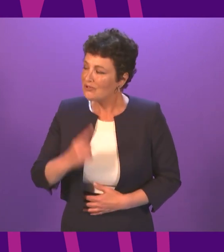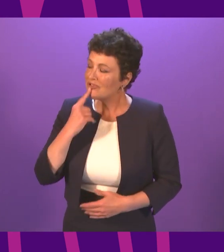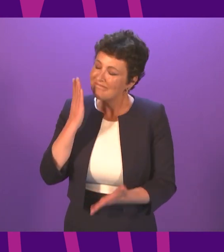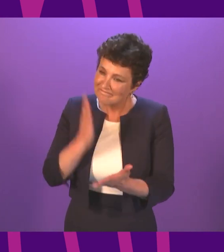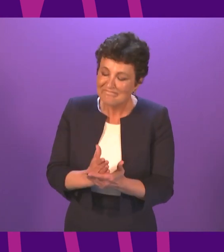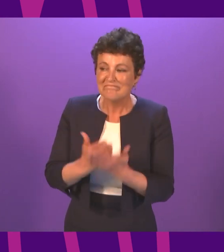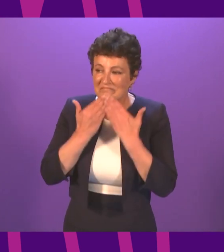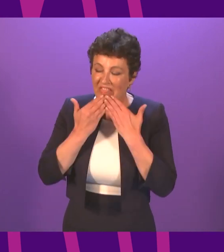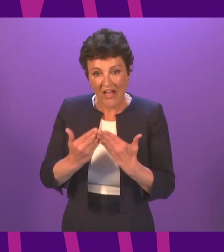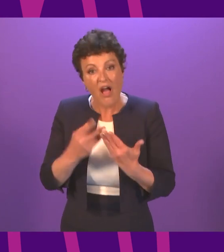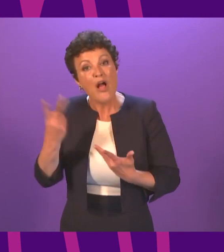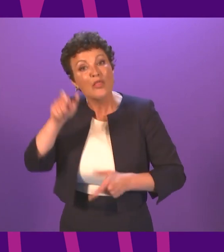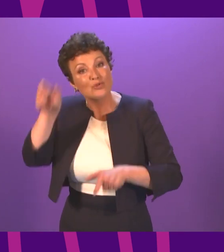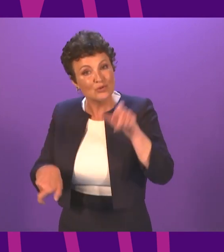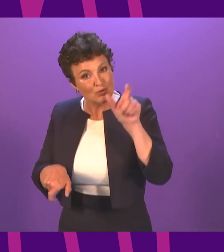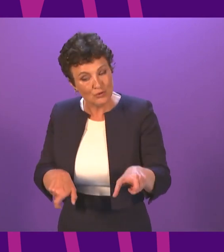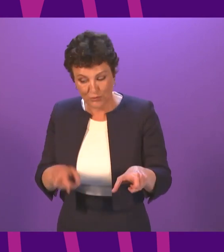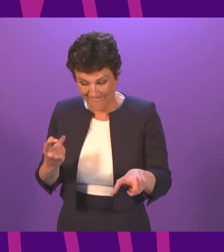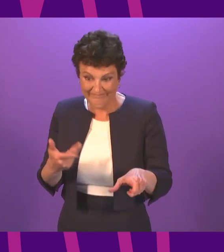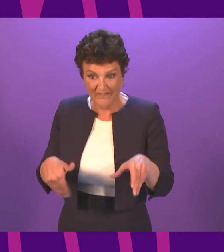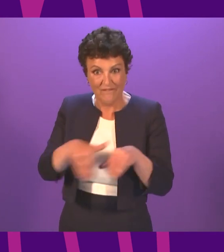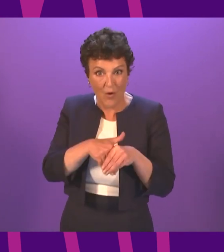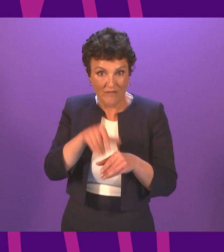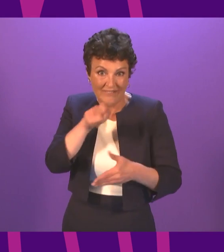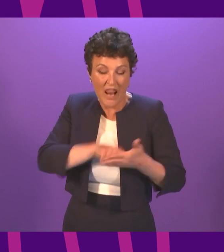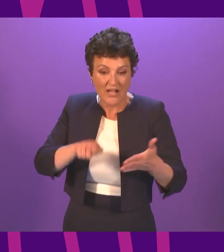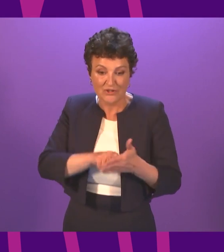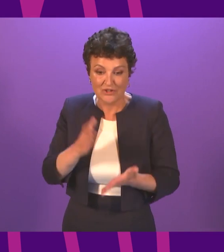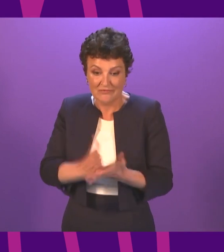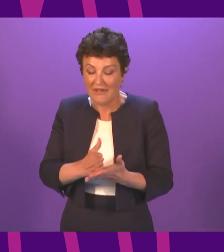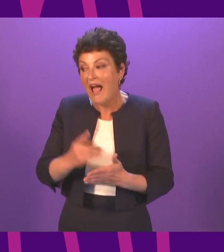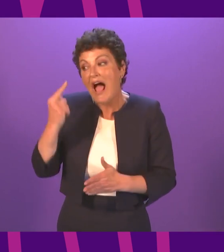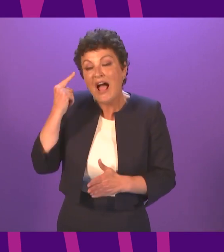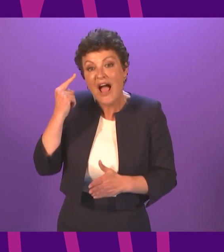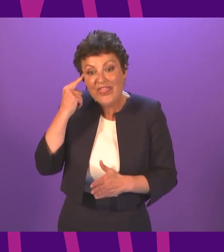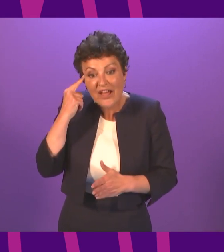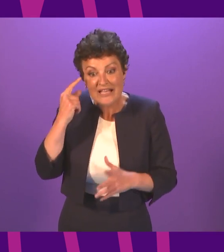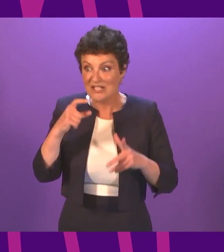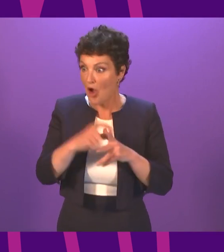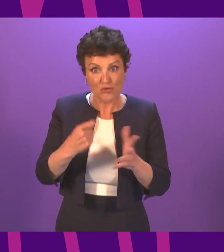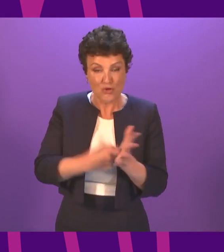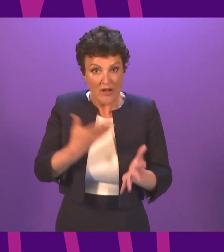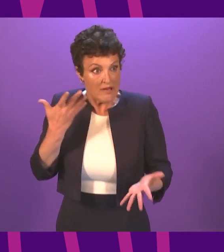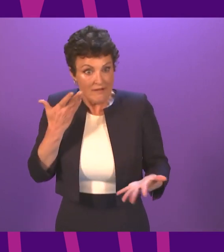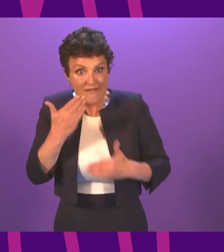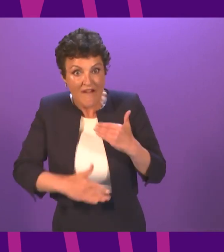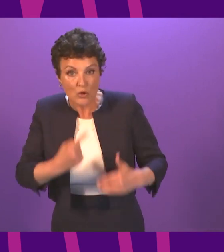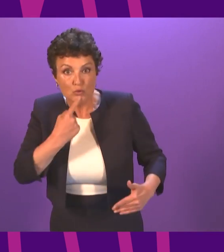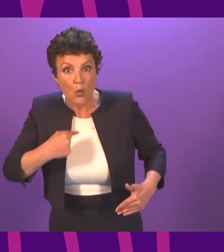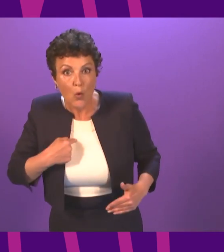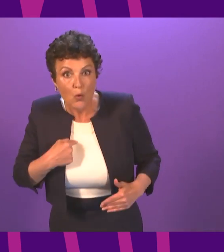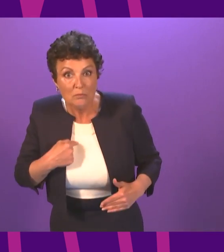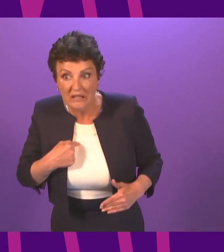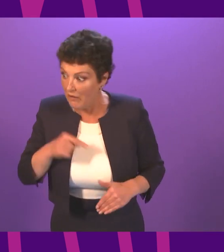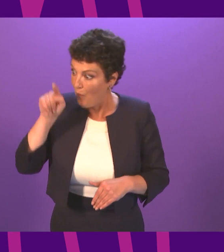candidates in this election? Given that Douglas Ross didn't express an intention to be First Minister in the